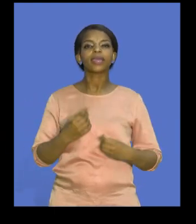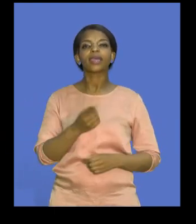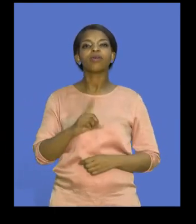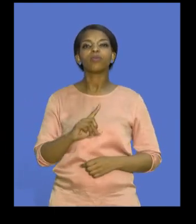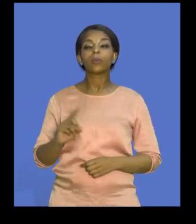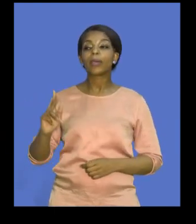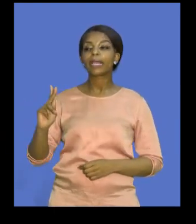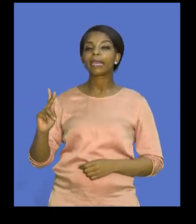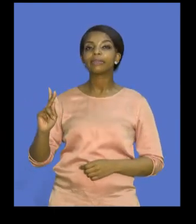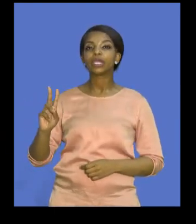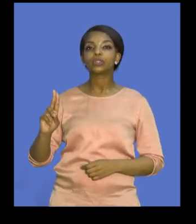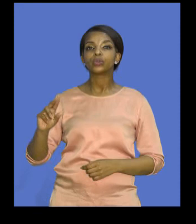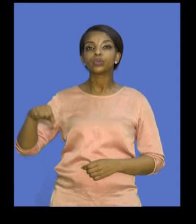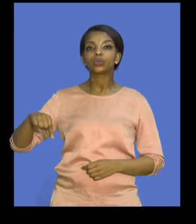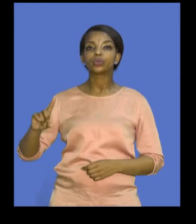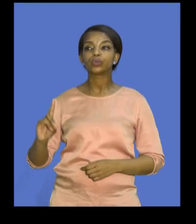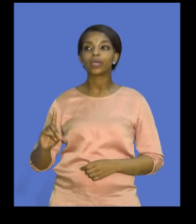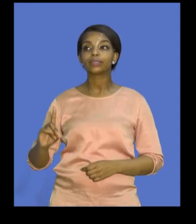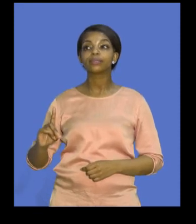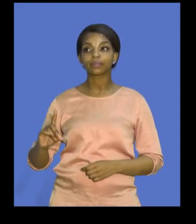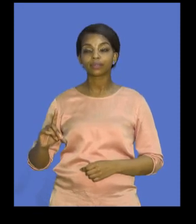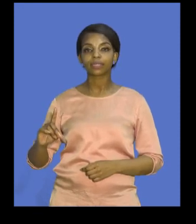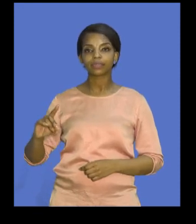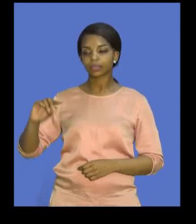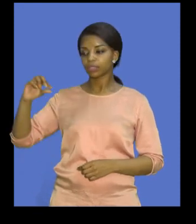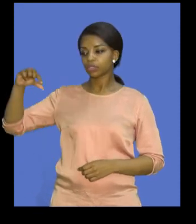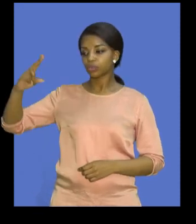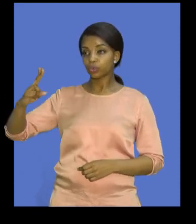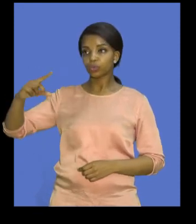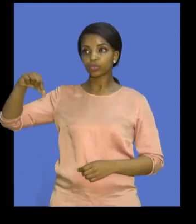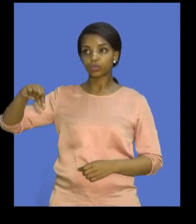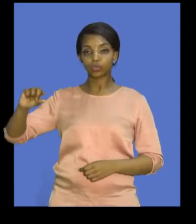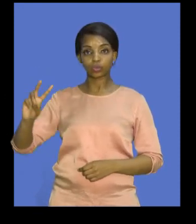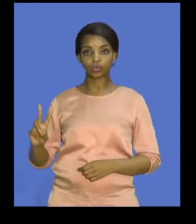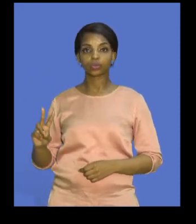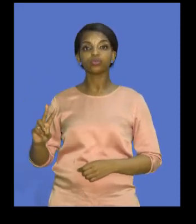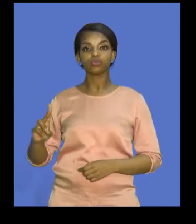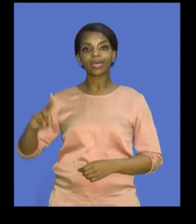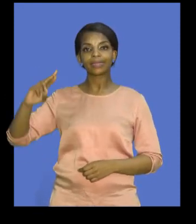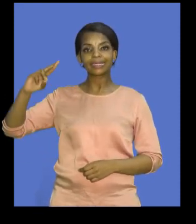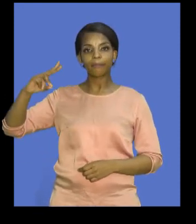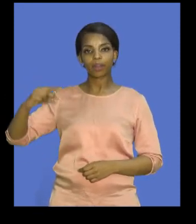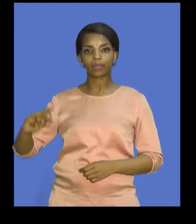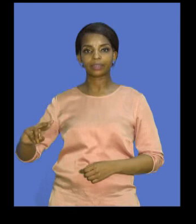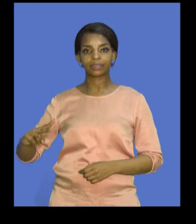2Q1, we've doubled Q1. 2Q2, we've doubled both charges, we've kept the distance the same. So this is